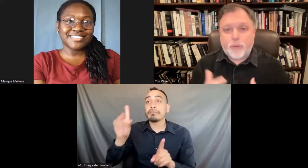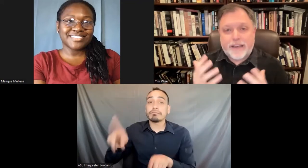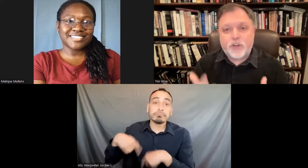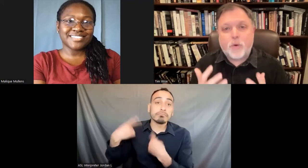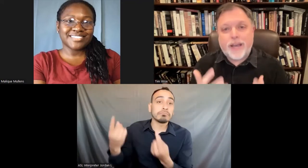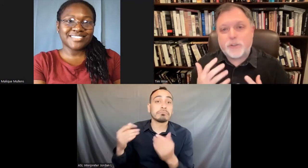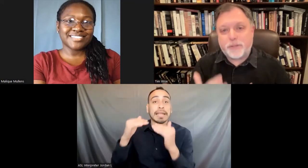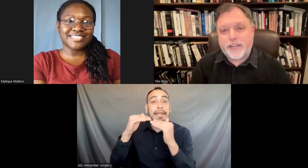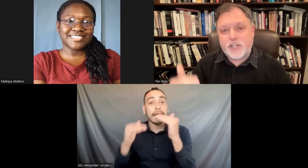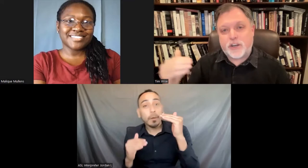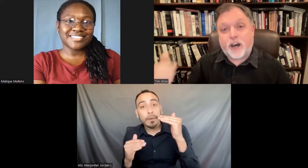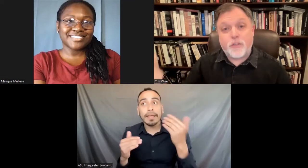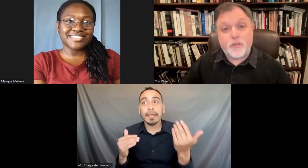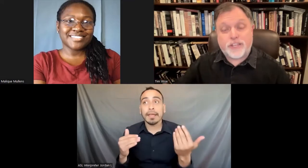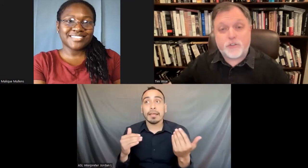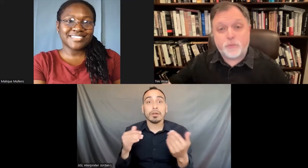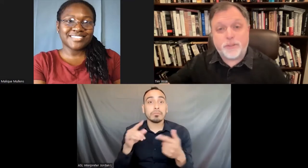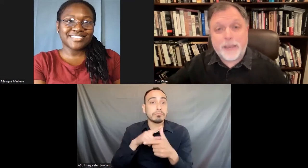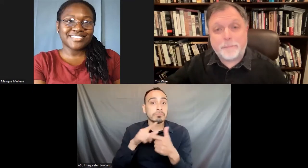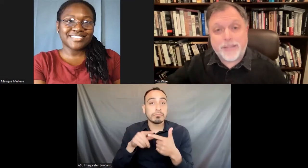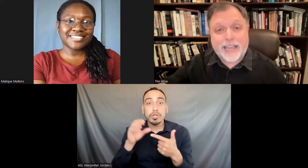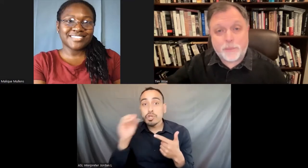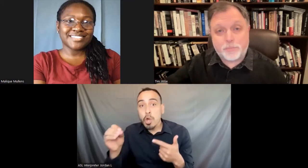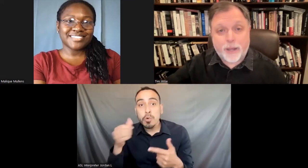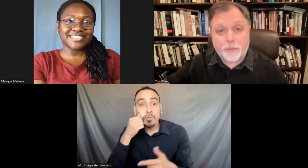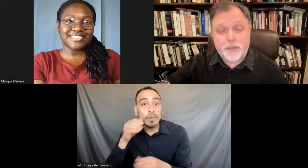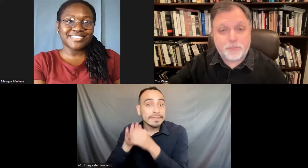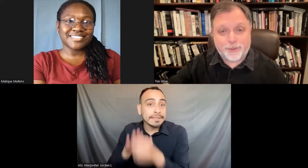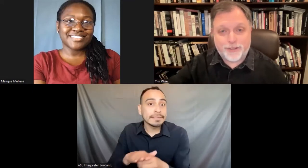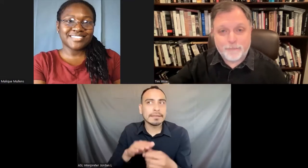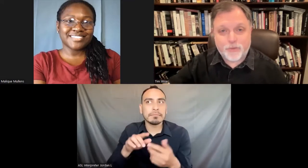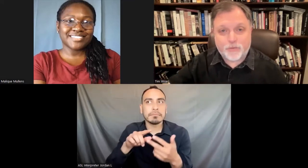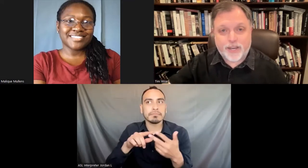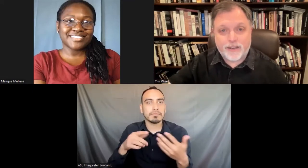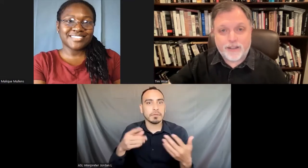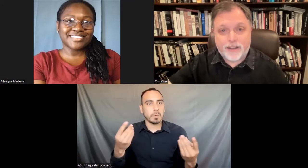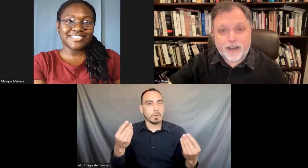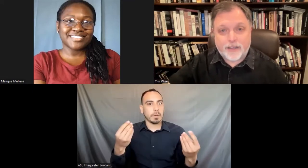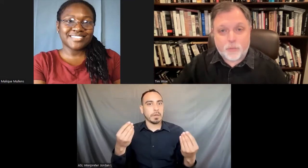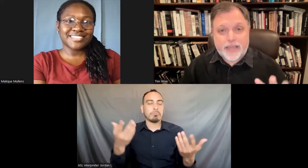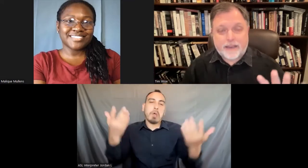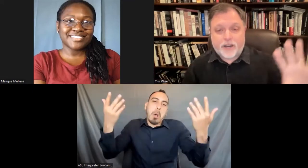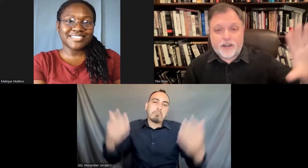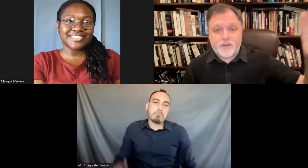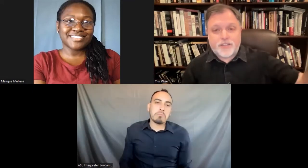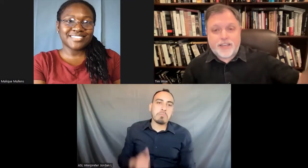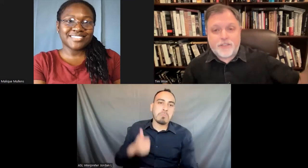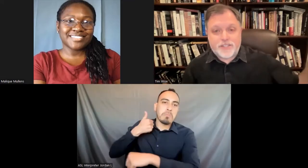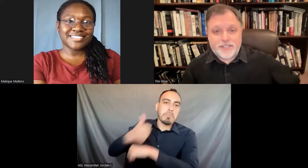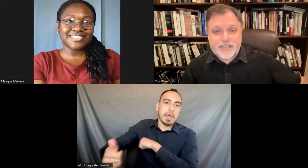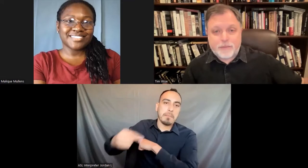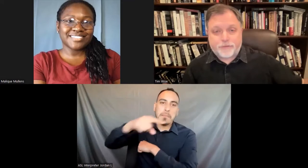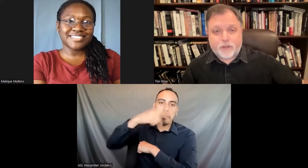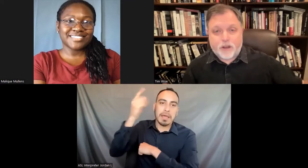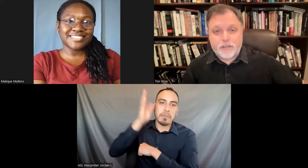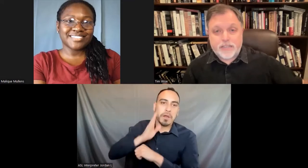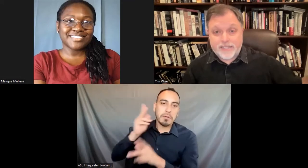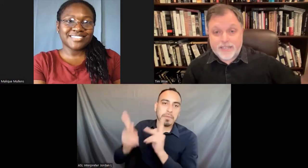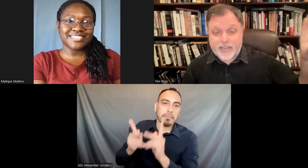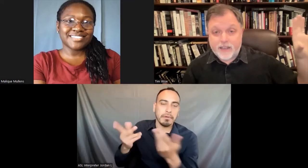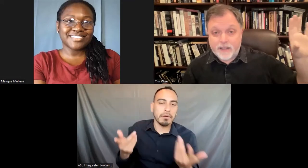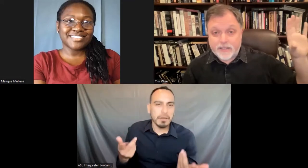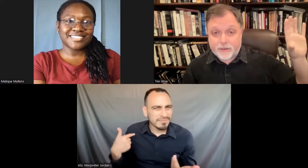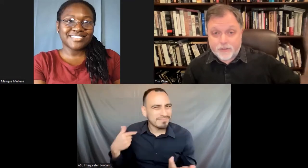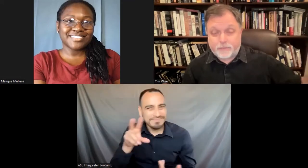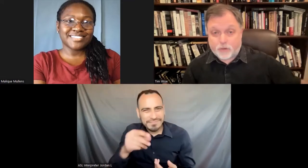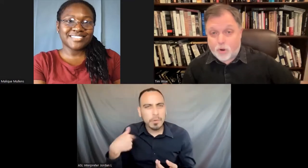left? We have no explanation other than to blame Black and brown people, right? Either we have to understand the systemic flaws and